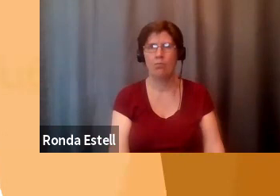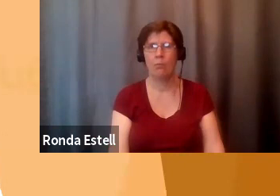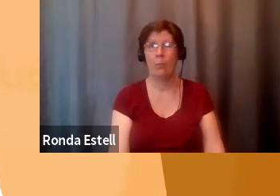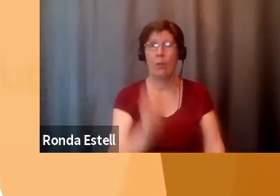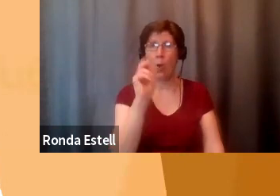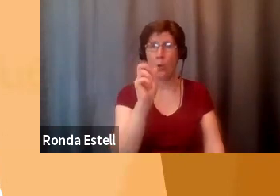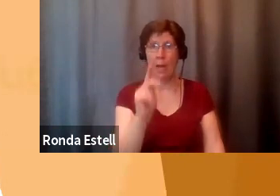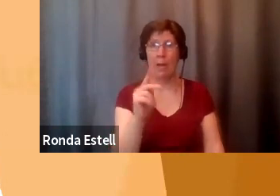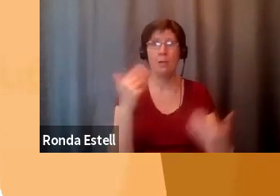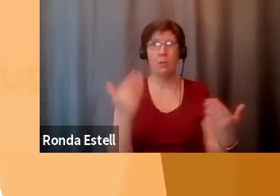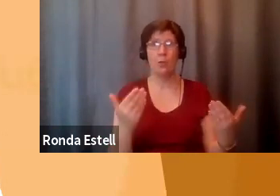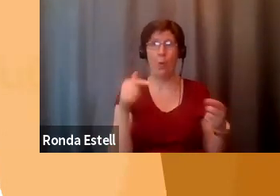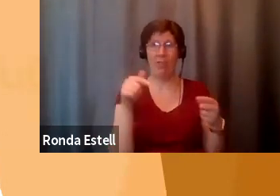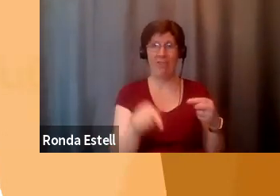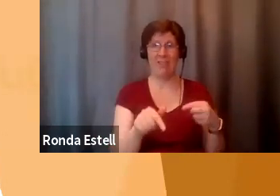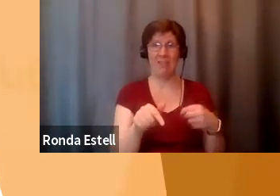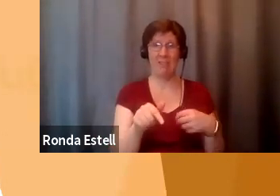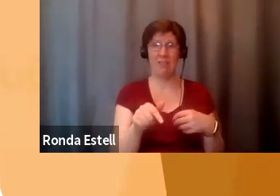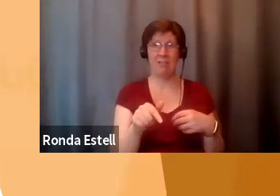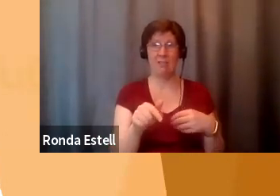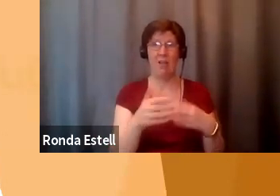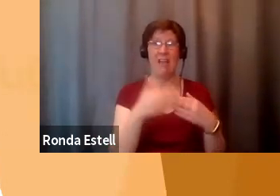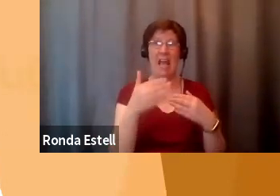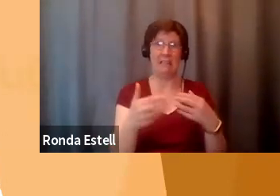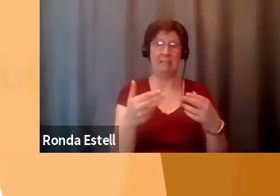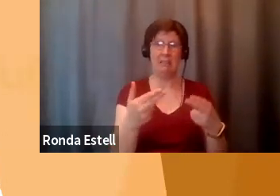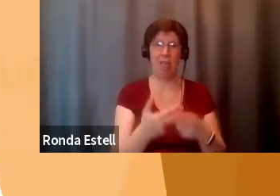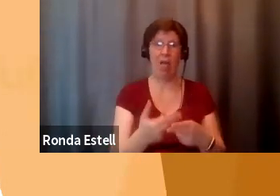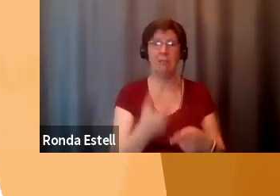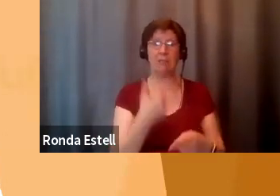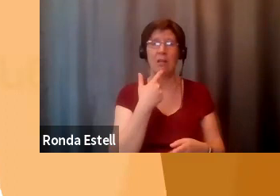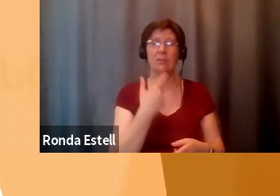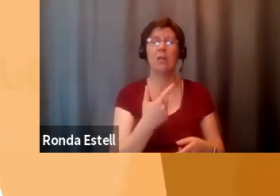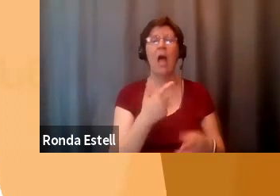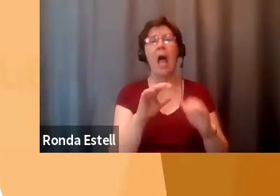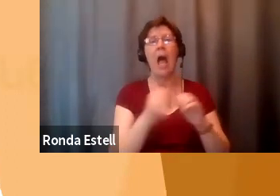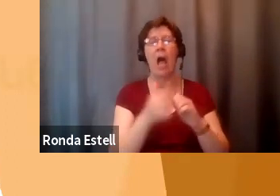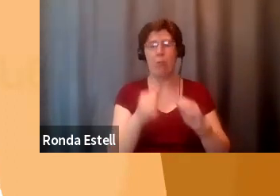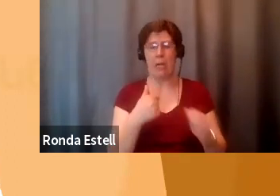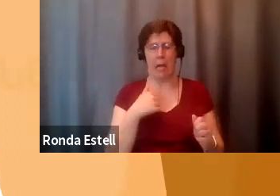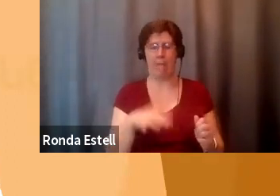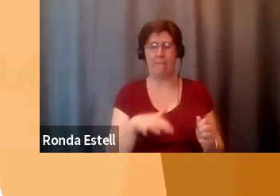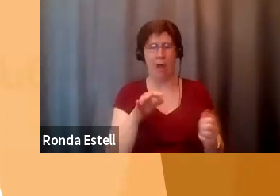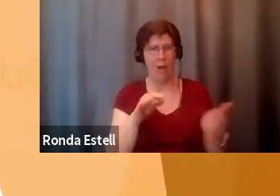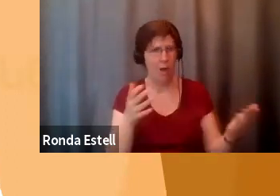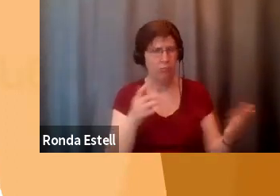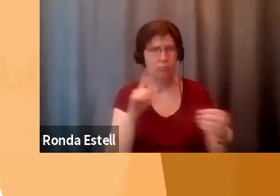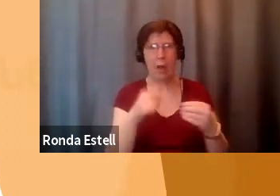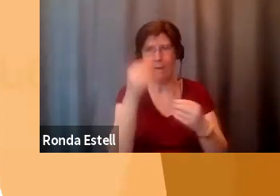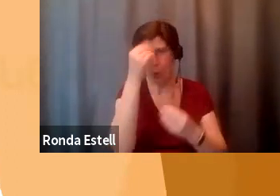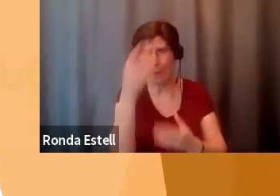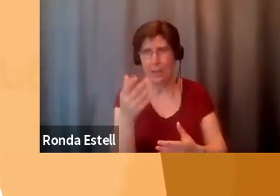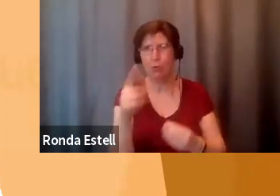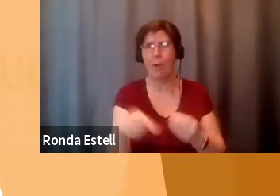Okay, so this is, the next slide says, how can I find out about information